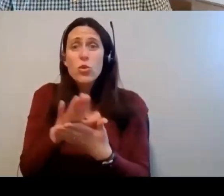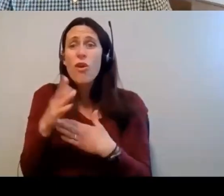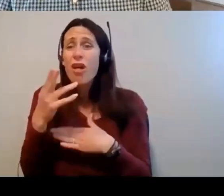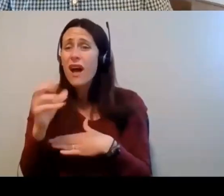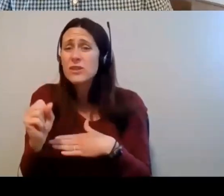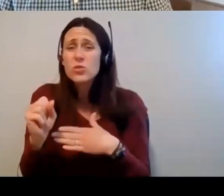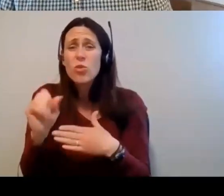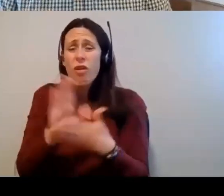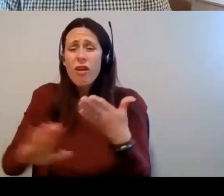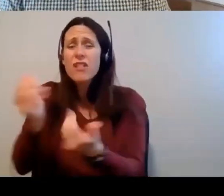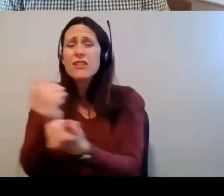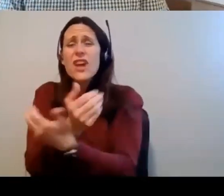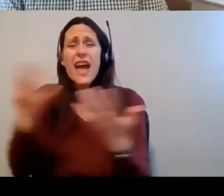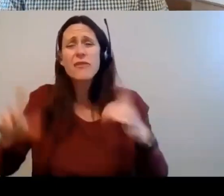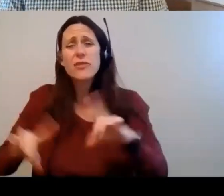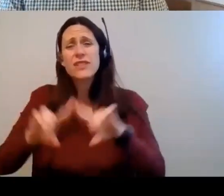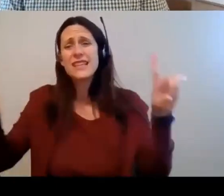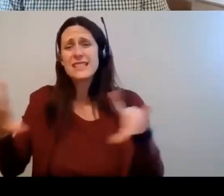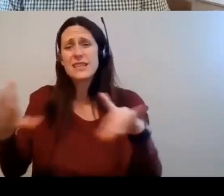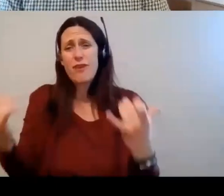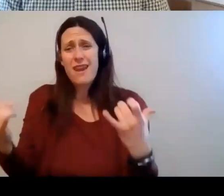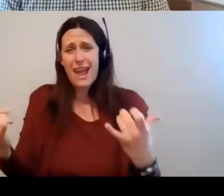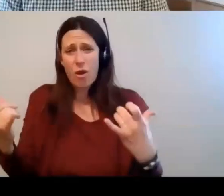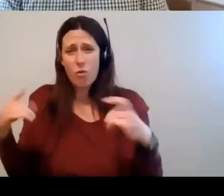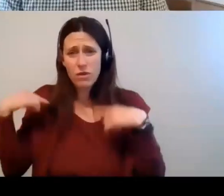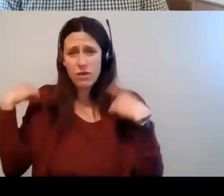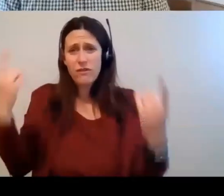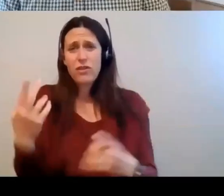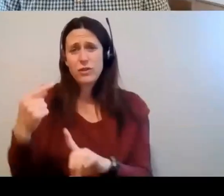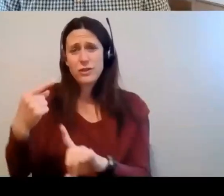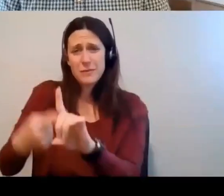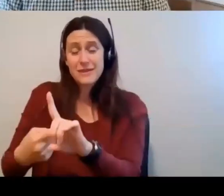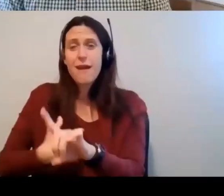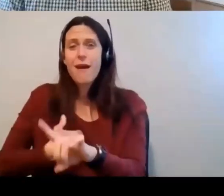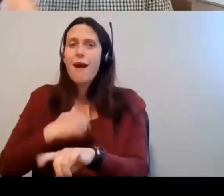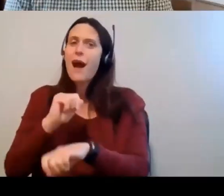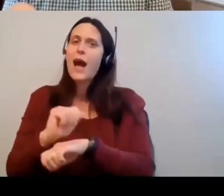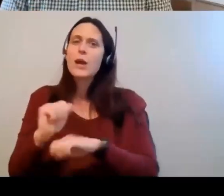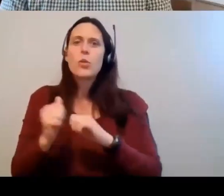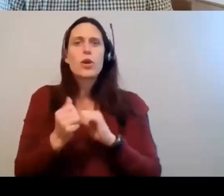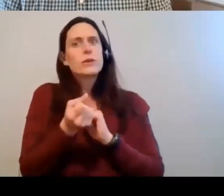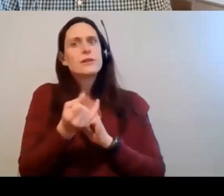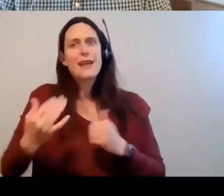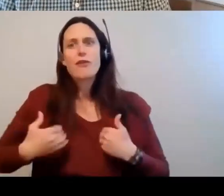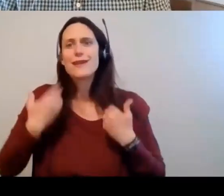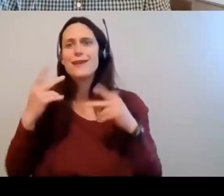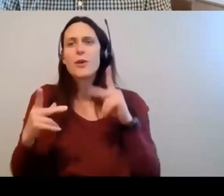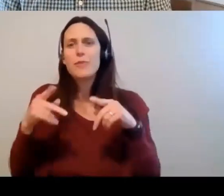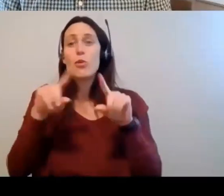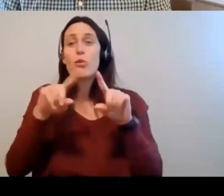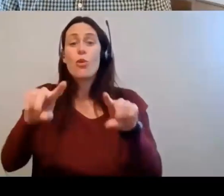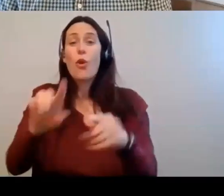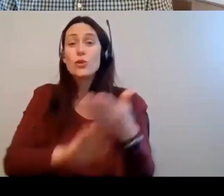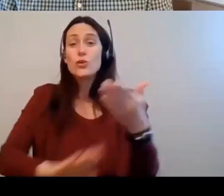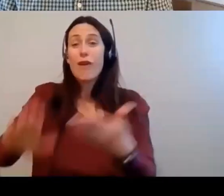college is completely different at this point. I've worked with several young people who are in college, and you may be familiar if you're talking with those